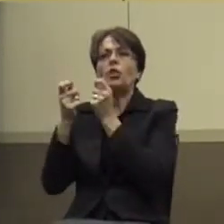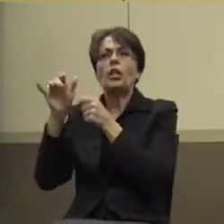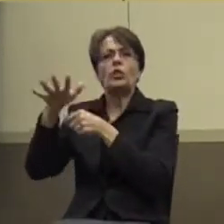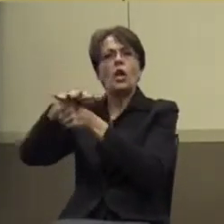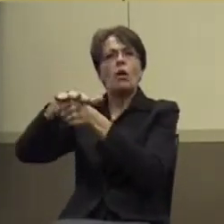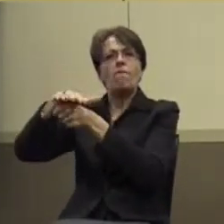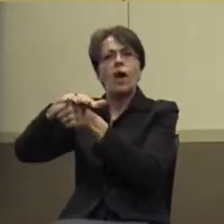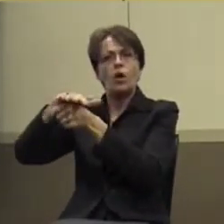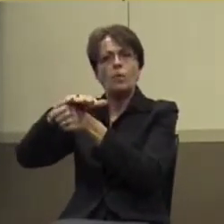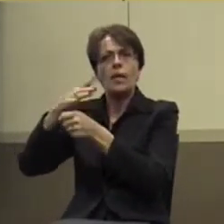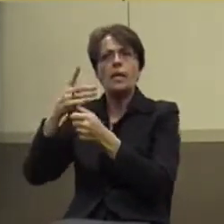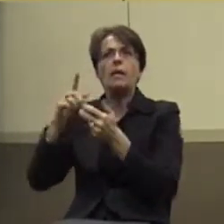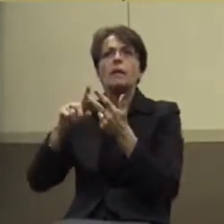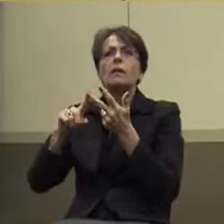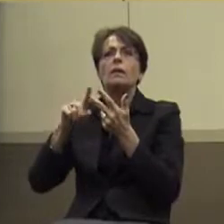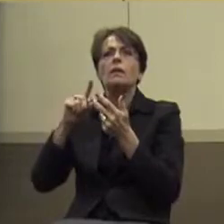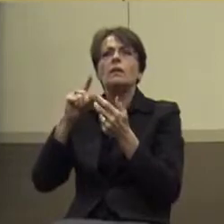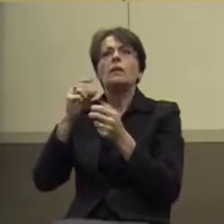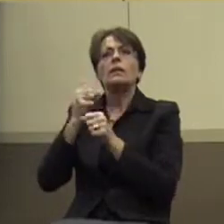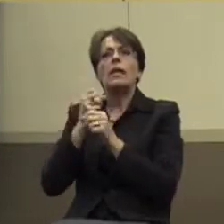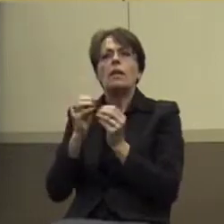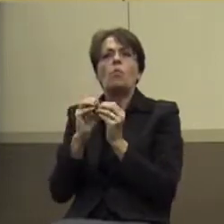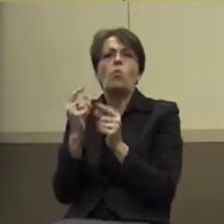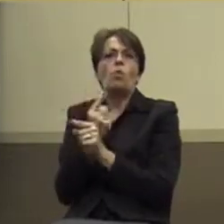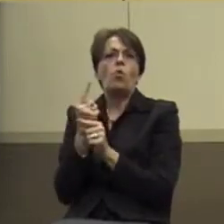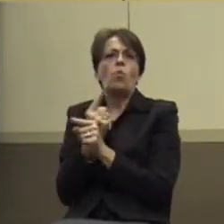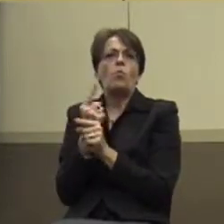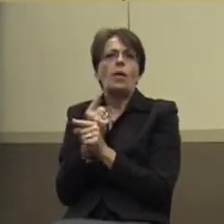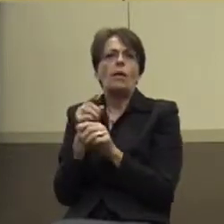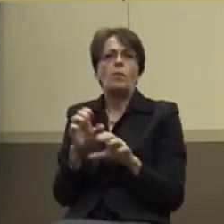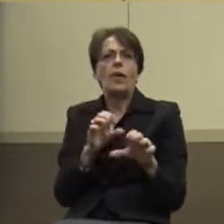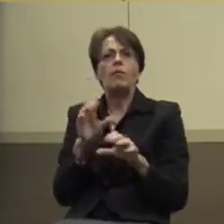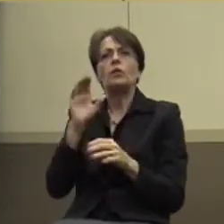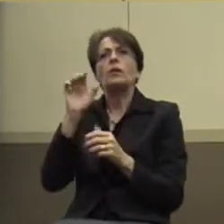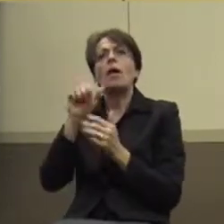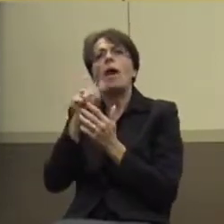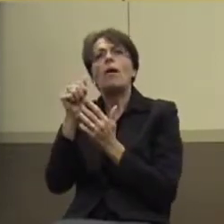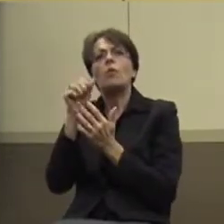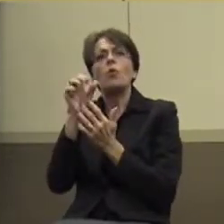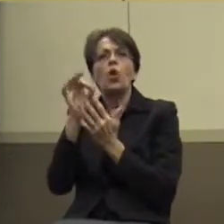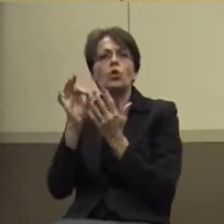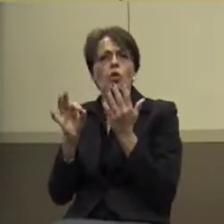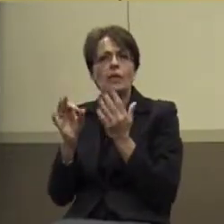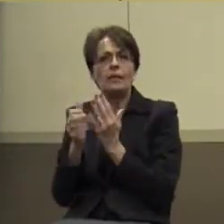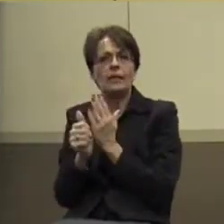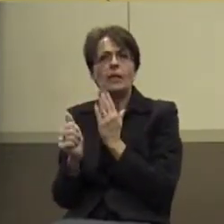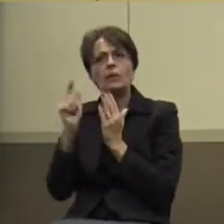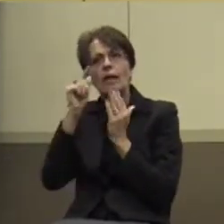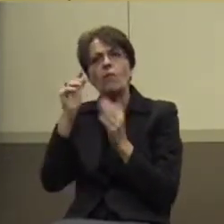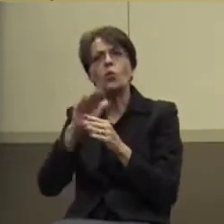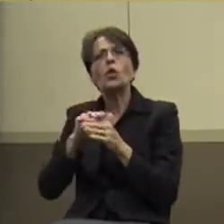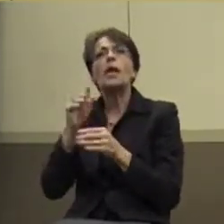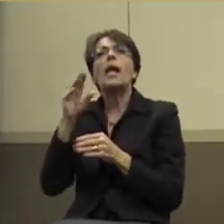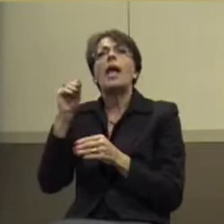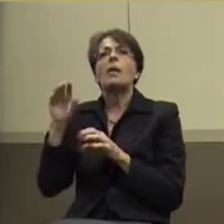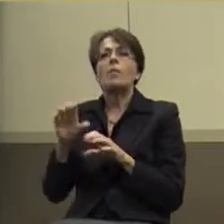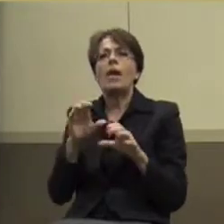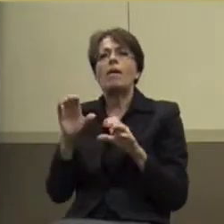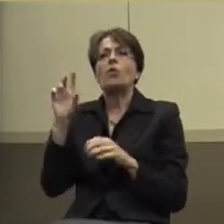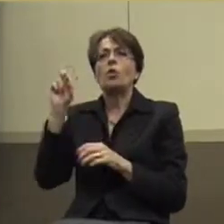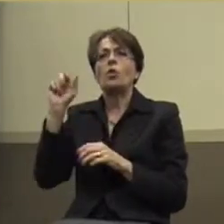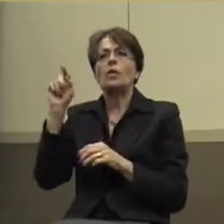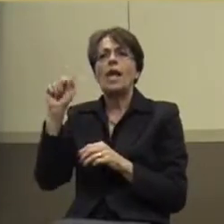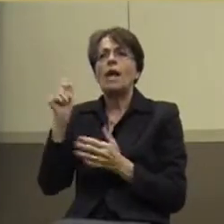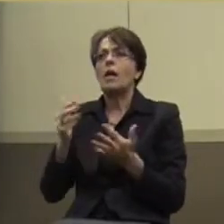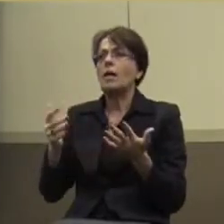to get more appropriate behavior, the alternative skills they focused on, and then the behavioral data collection. Because what I did here, there